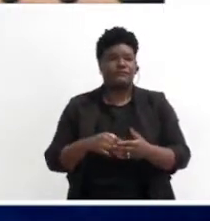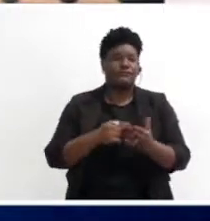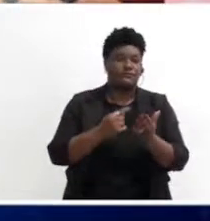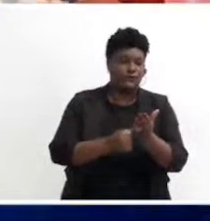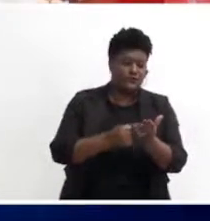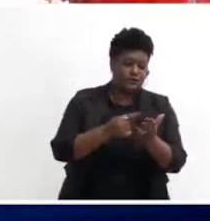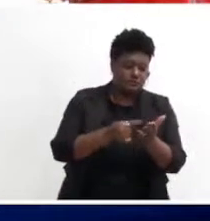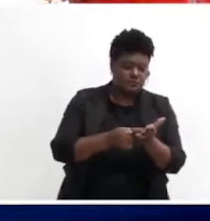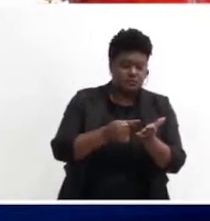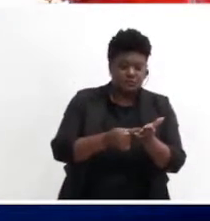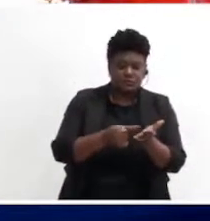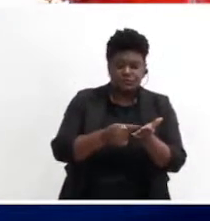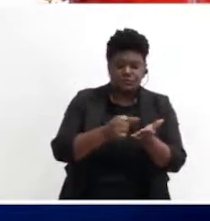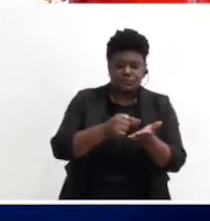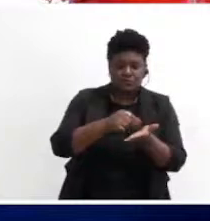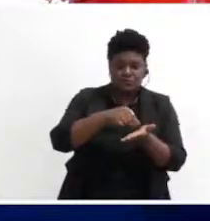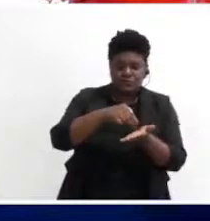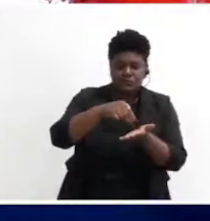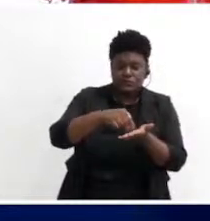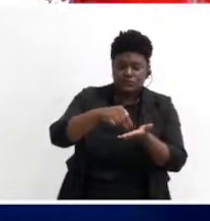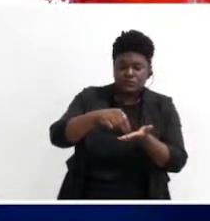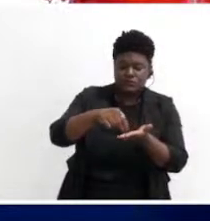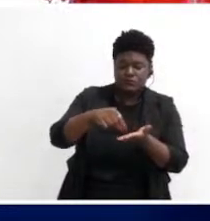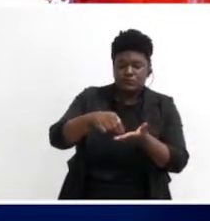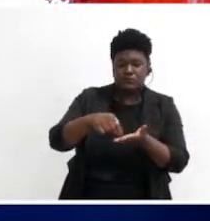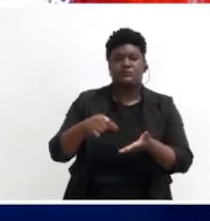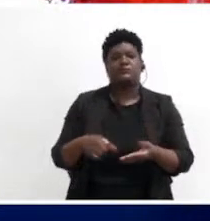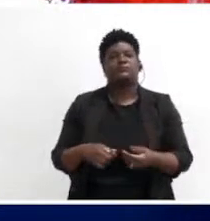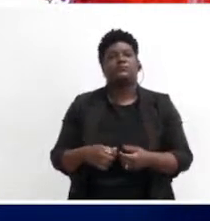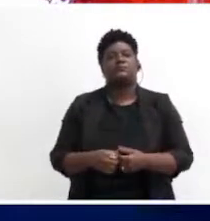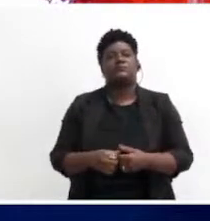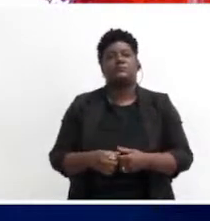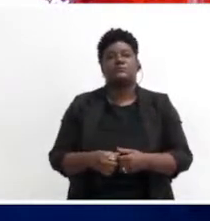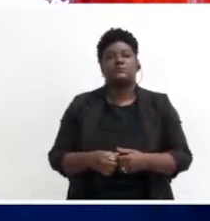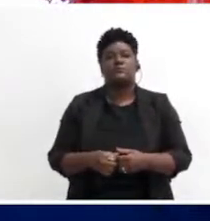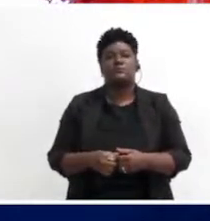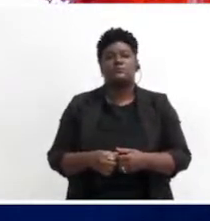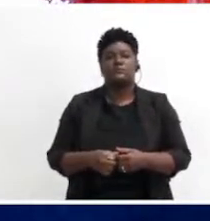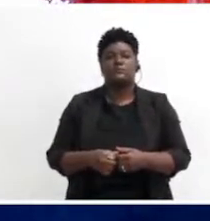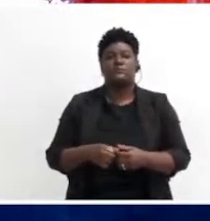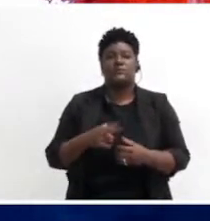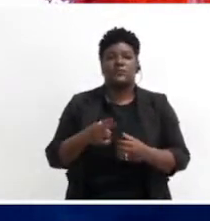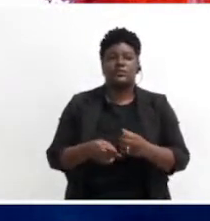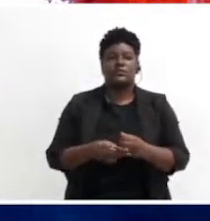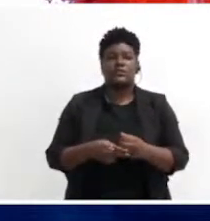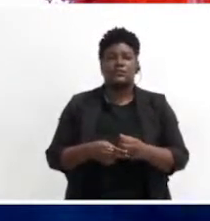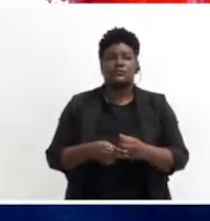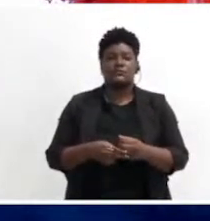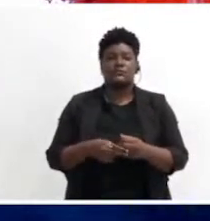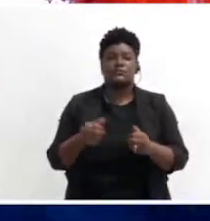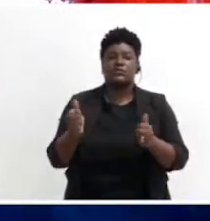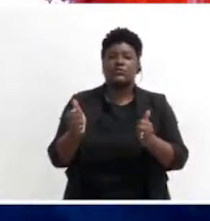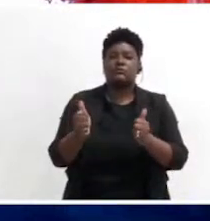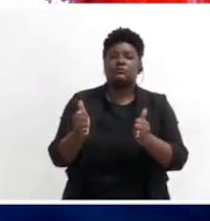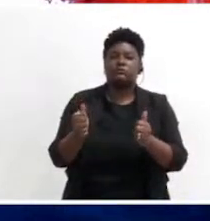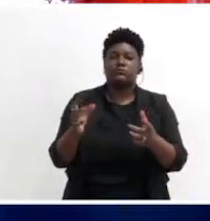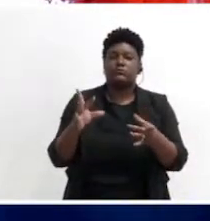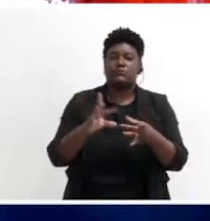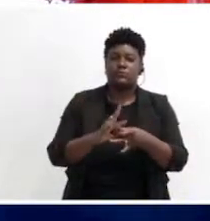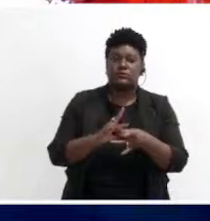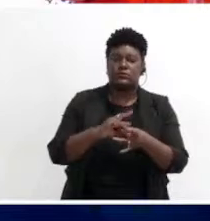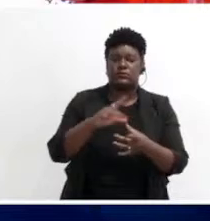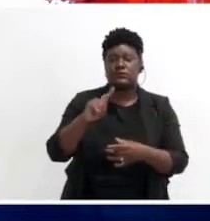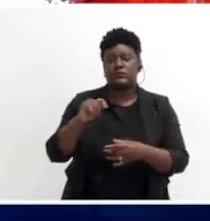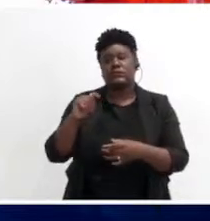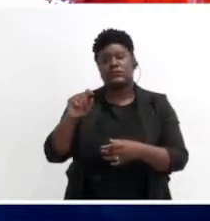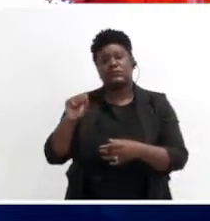for stacked chips, they're going to have TSVs. So these would be the connections from one TSV to another TSV, as is shown